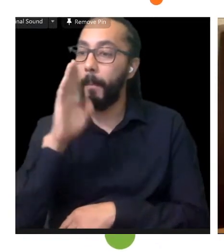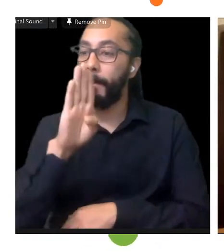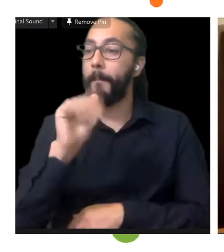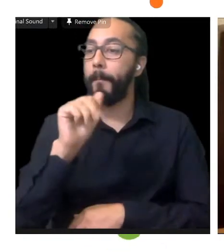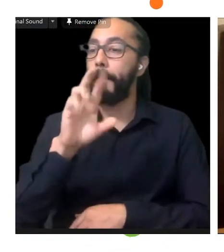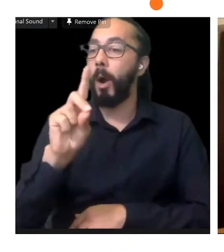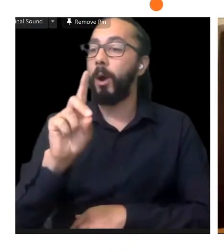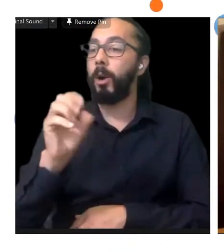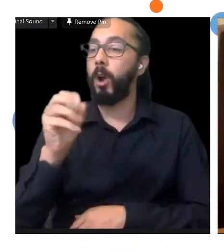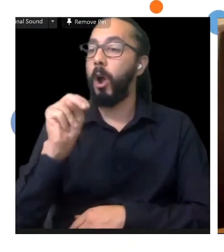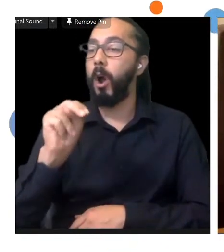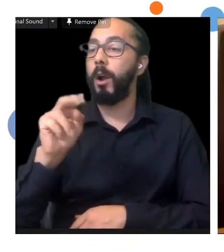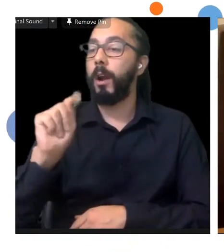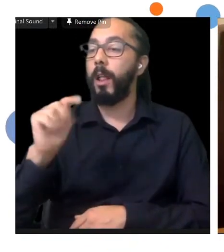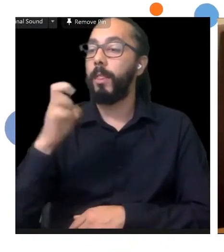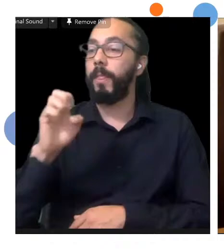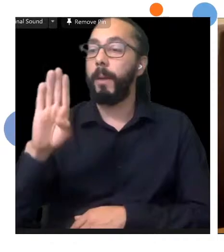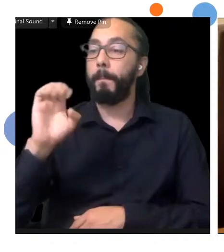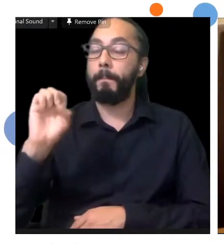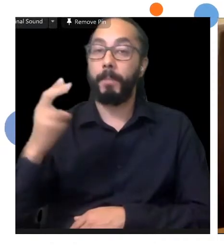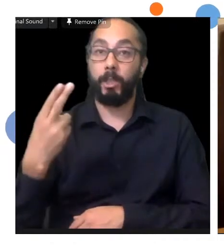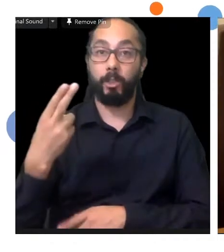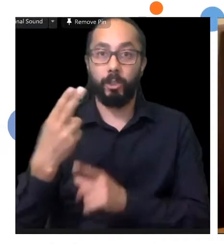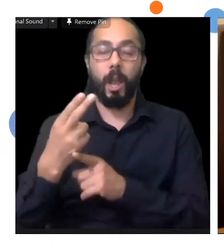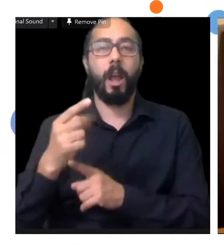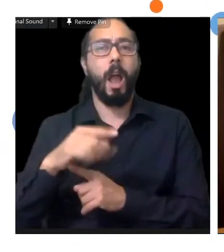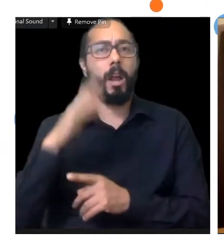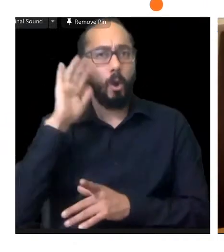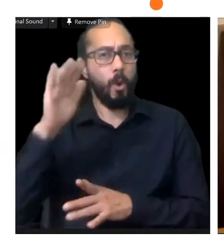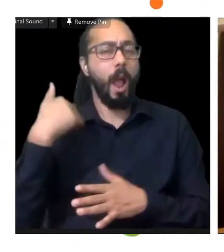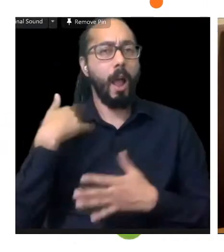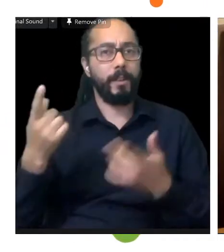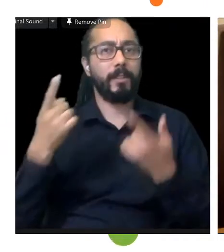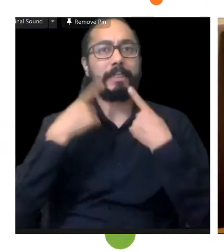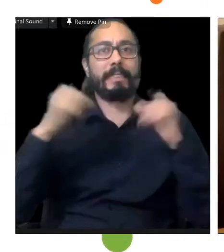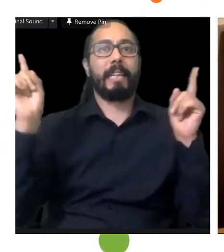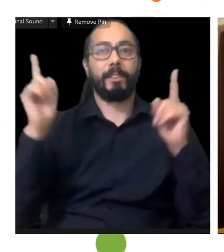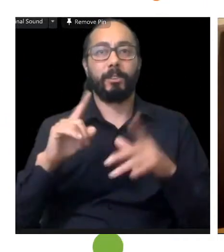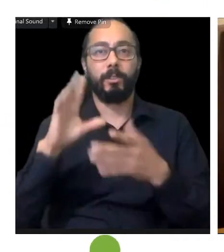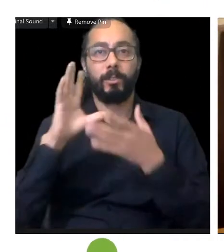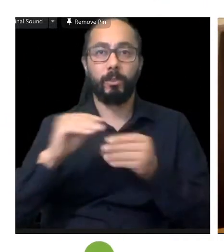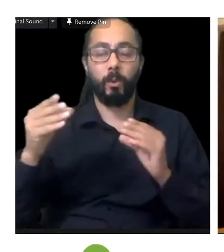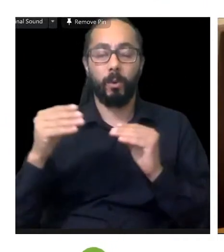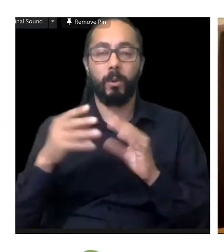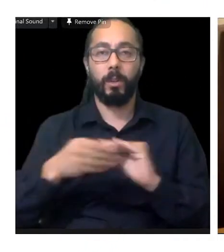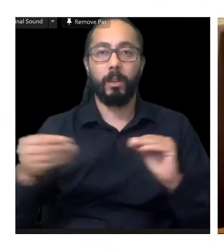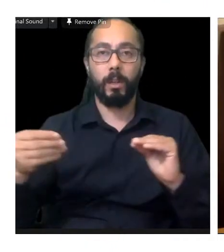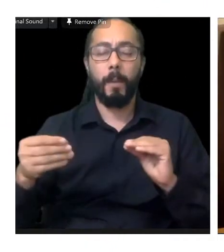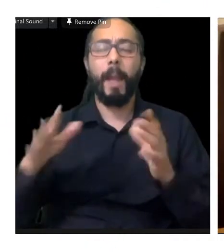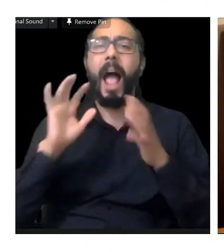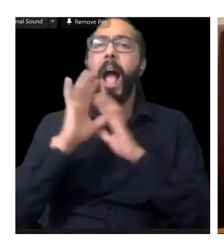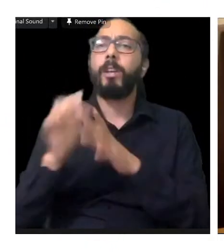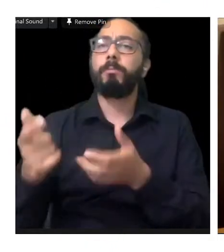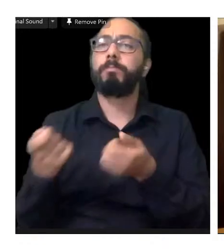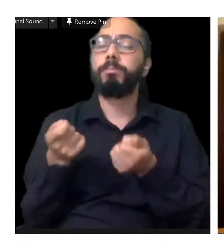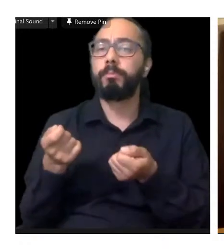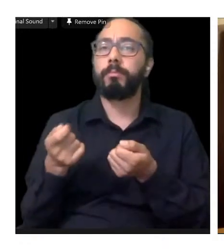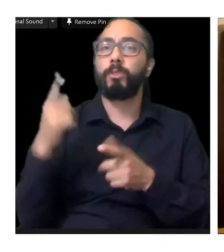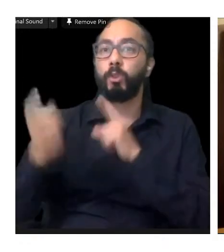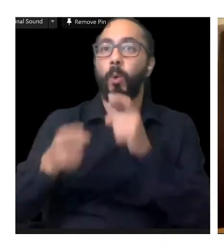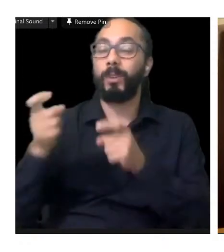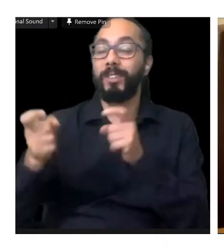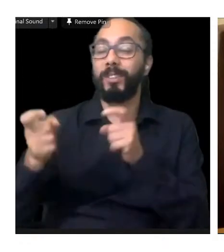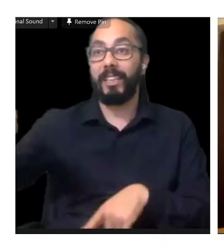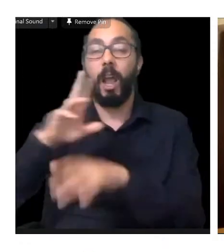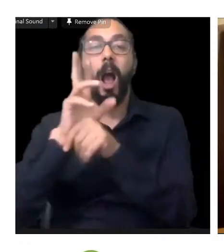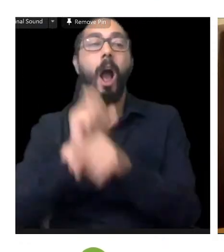love to hear a great success story there around what it means to engage donors when you can't do the thing that they are used to loving you for.